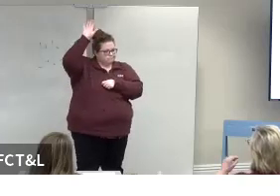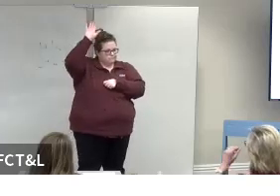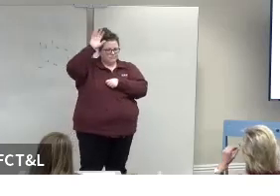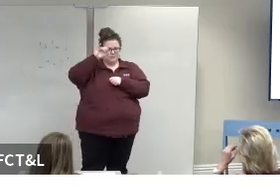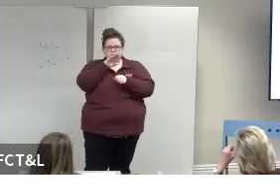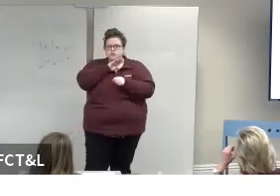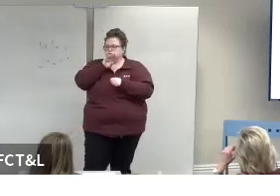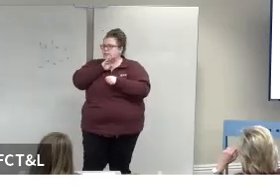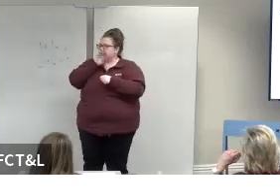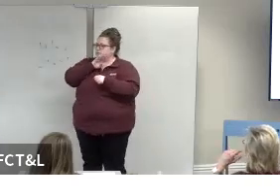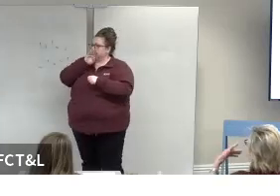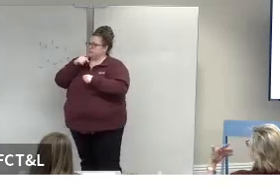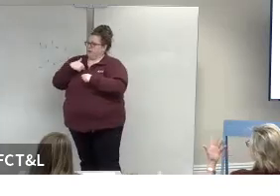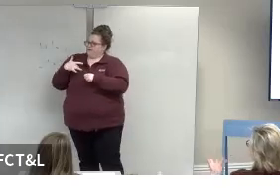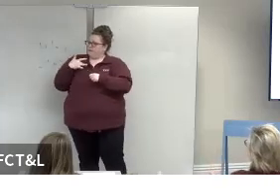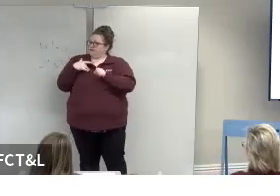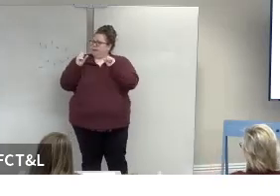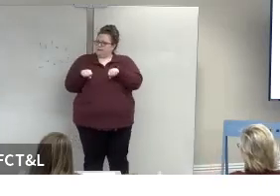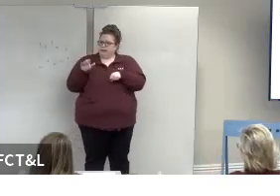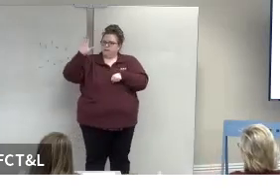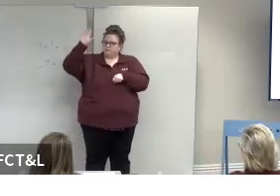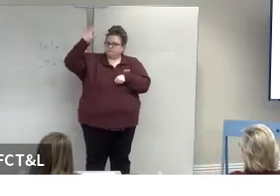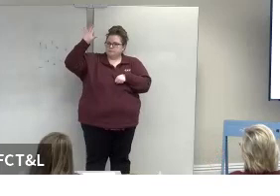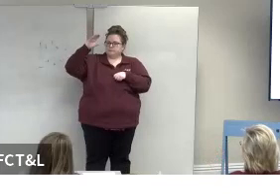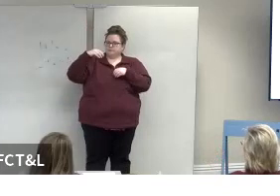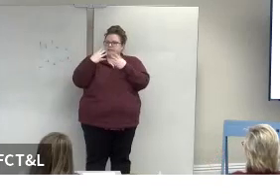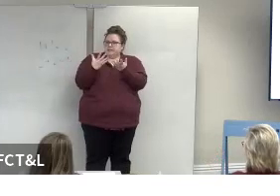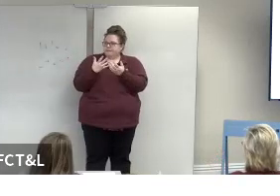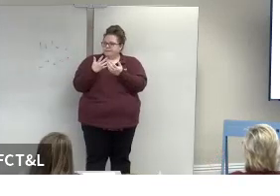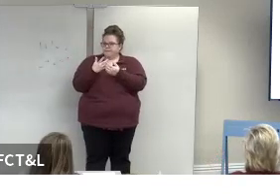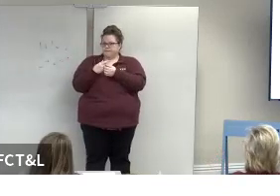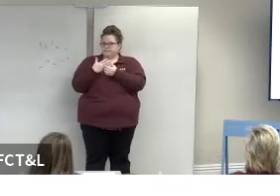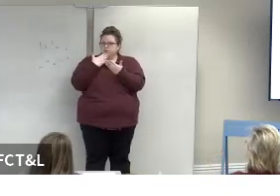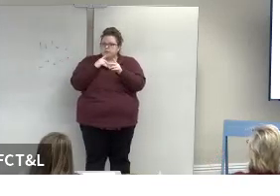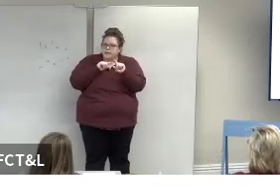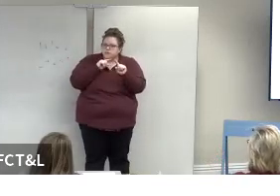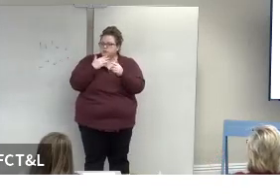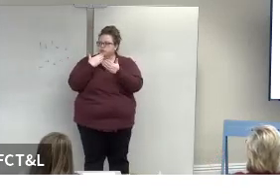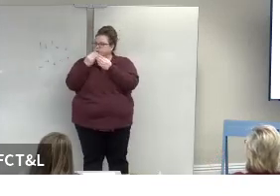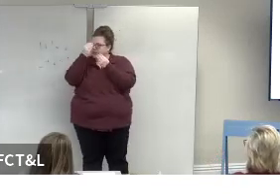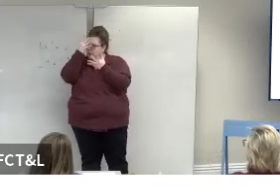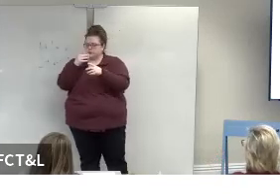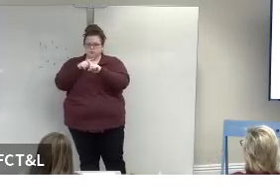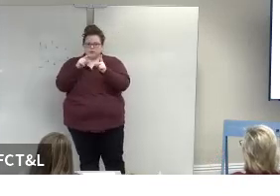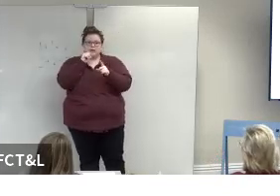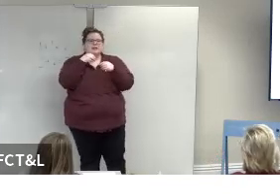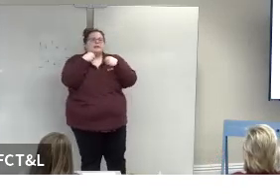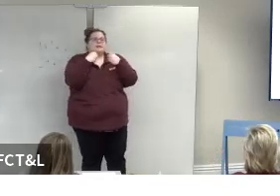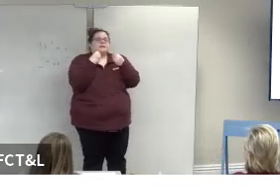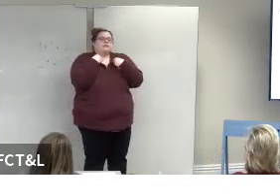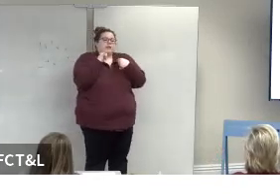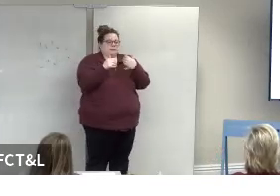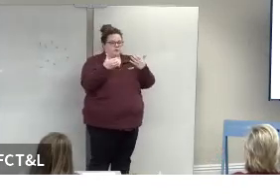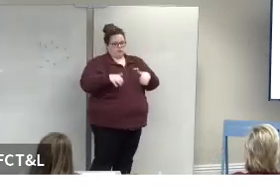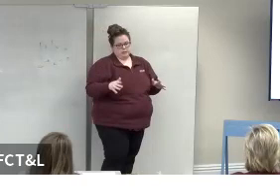the opportunity to participate and it was very frustrating. So now I can, you know, have that opportunity to offer answers